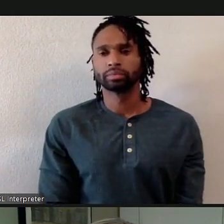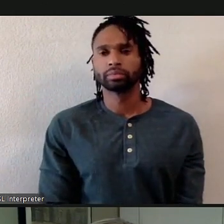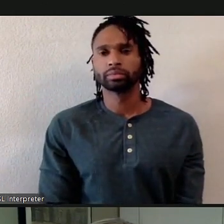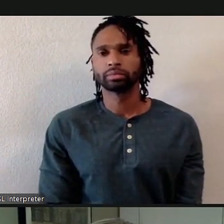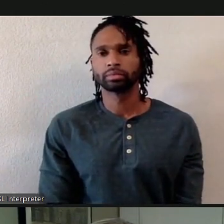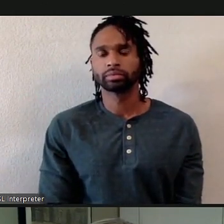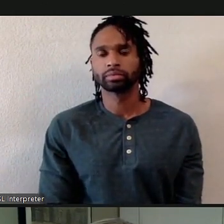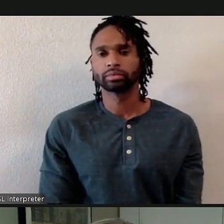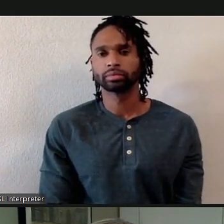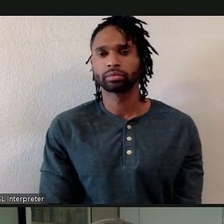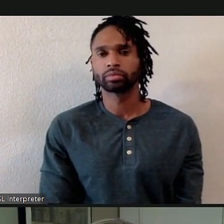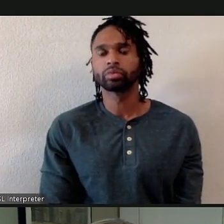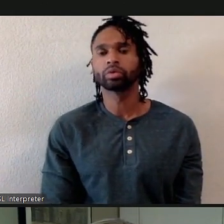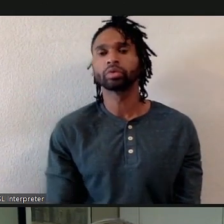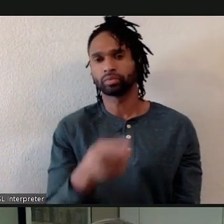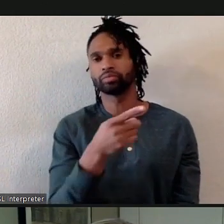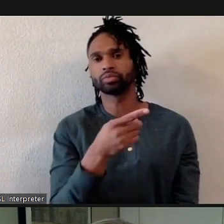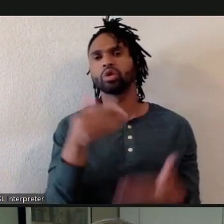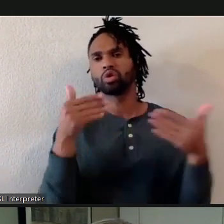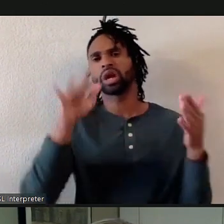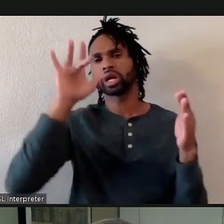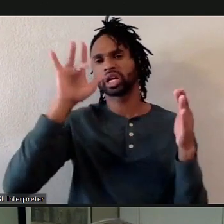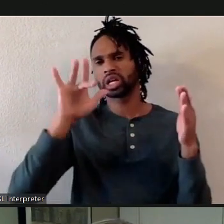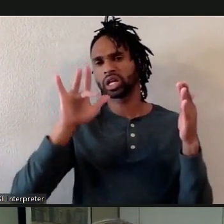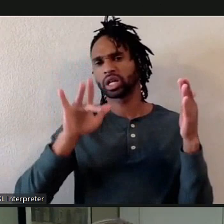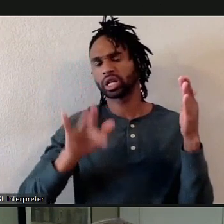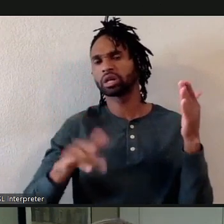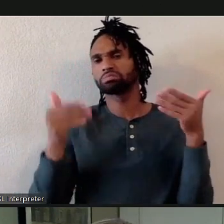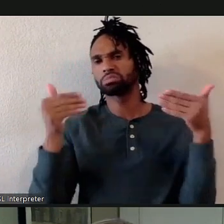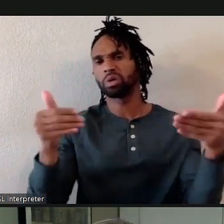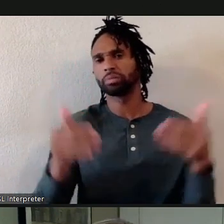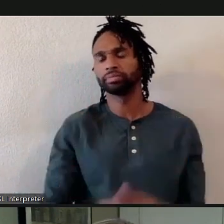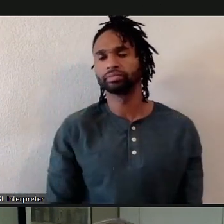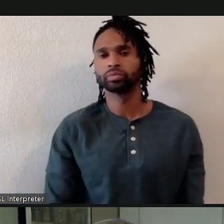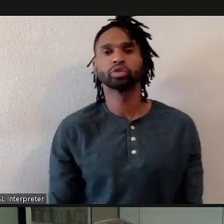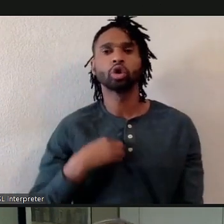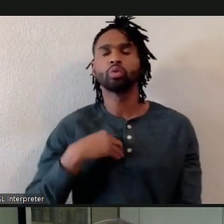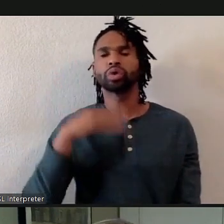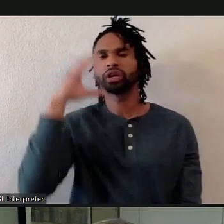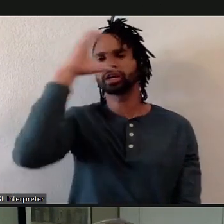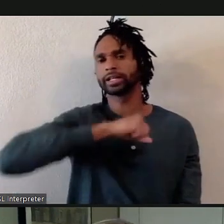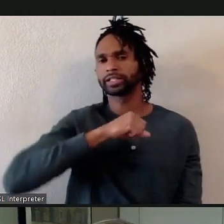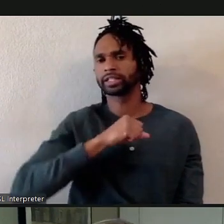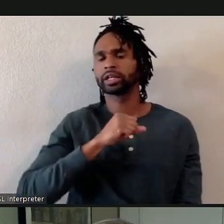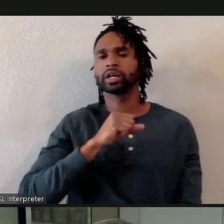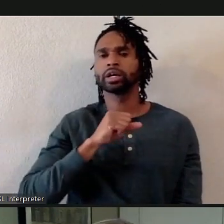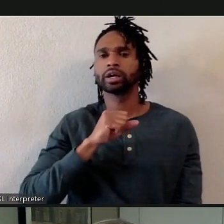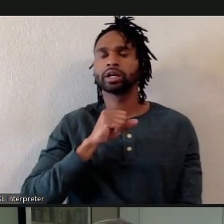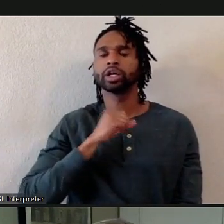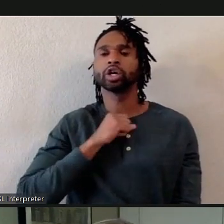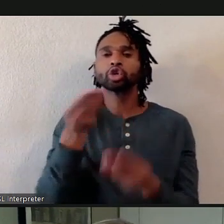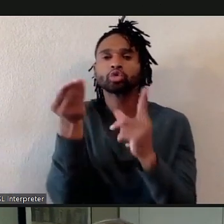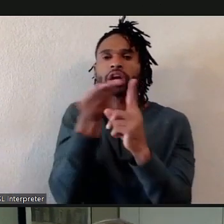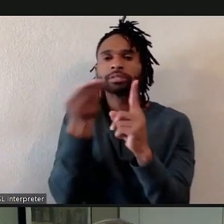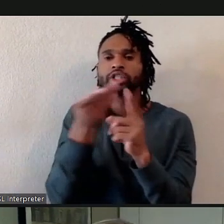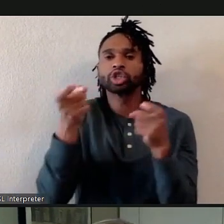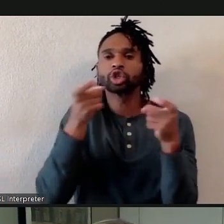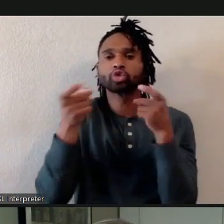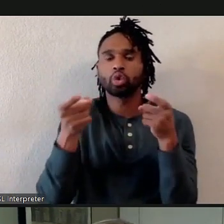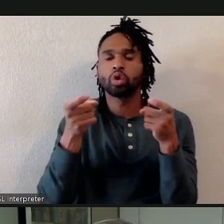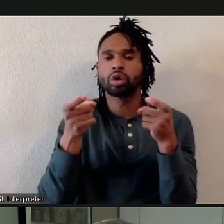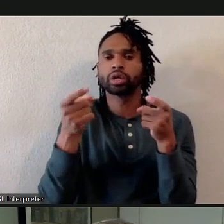if you can click through, yeah, just go ahead and click on through down to now. We estimate a parameter called transmission control. If you can just go